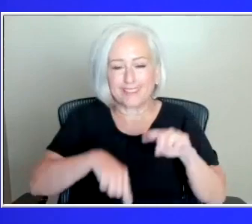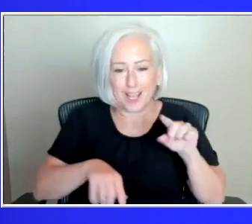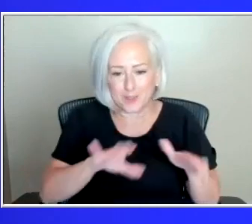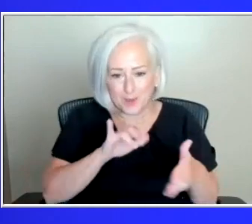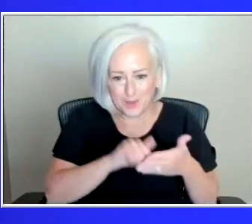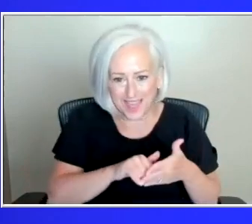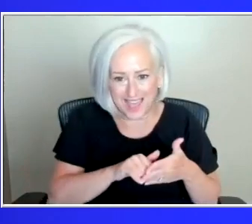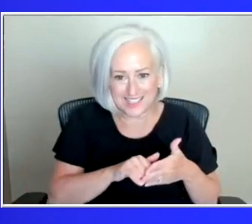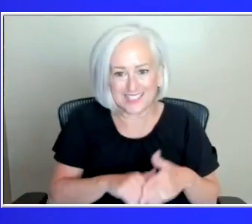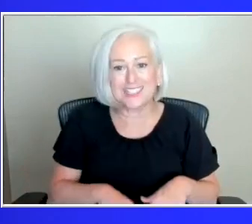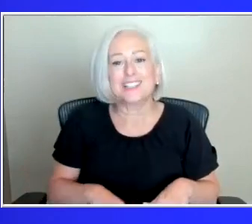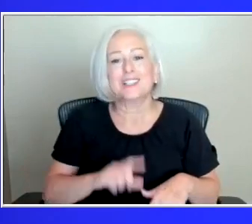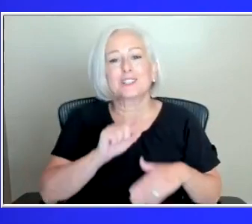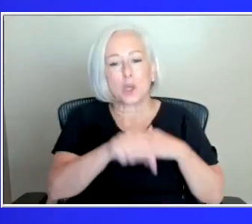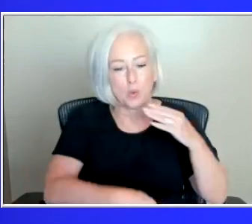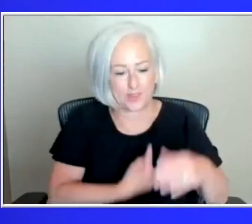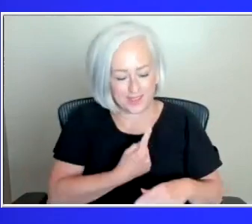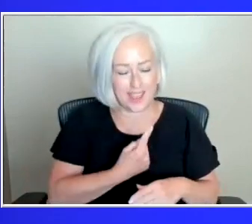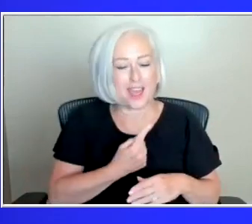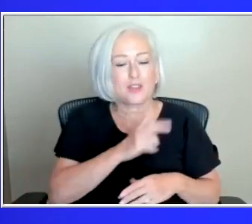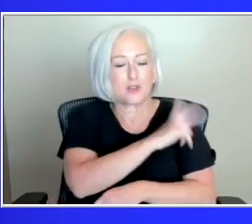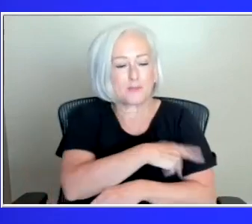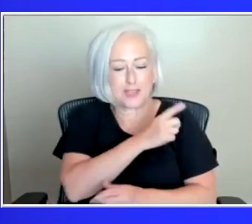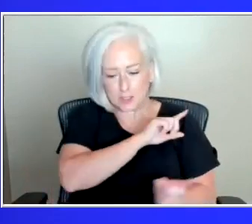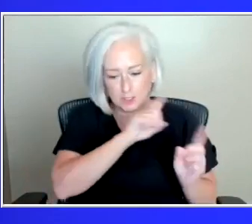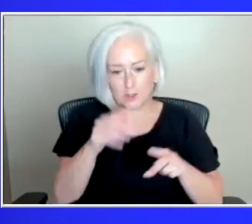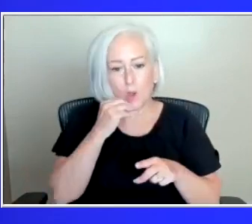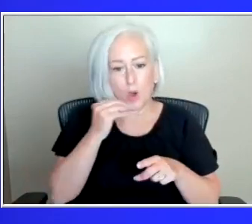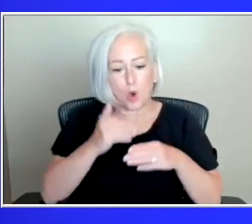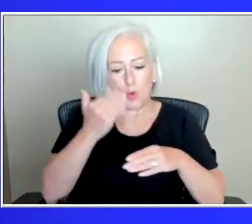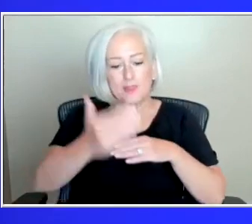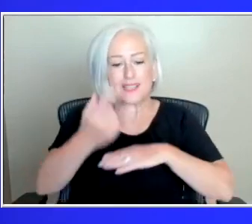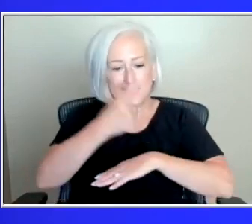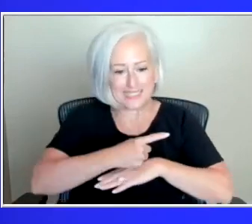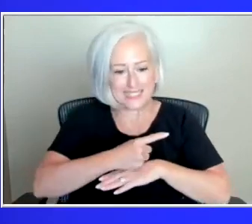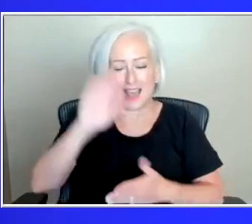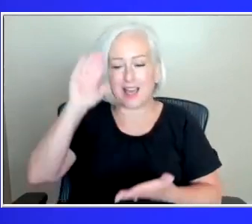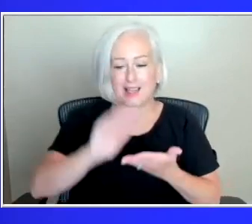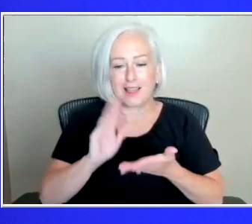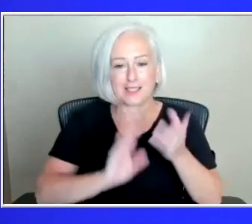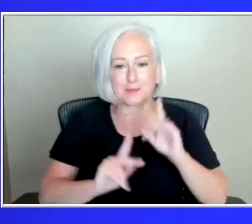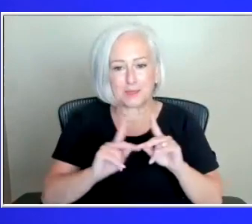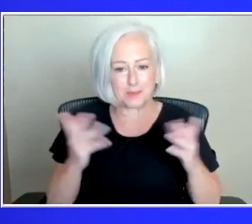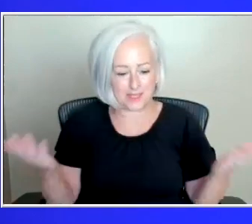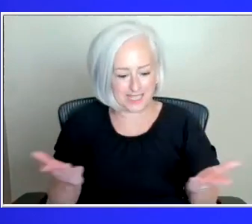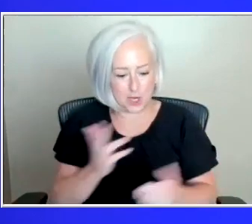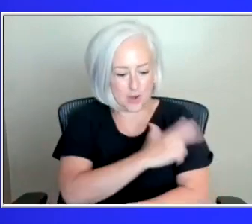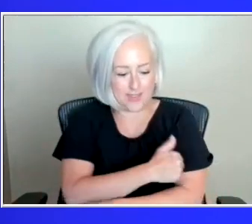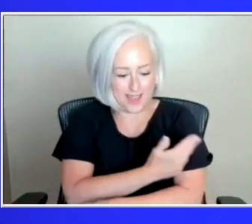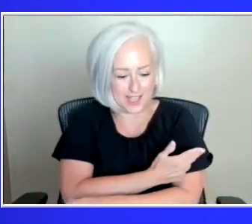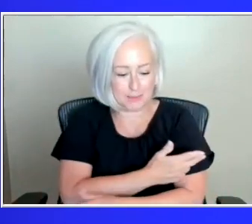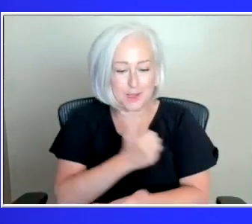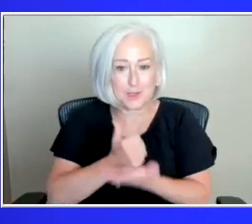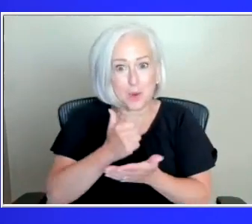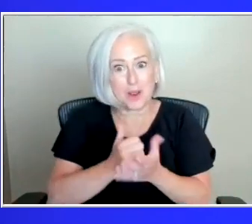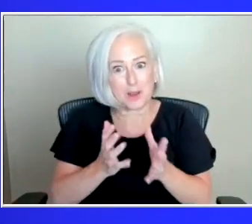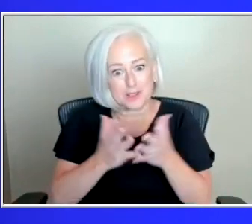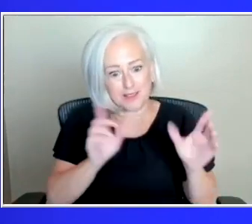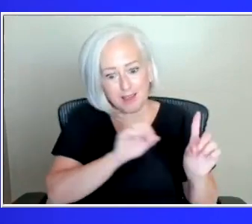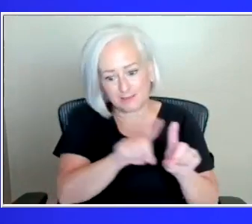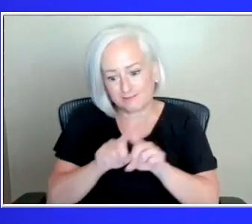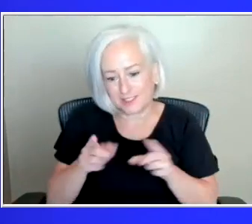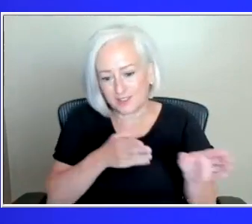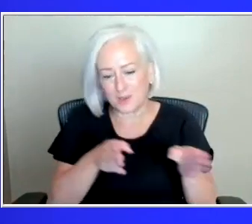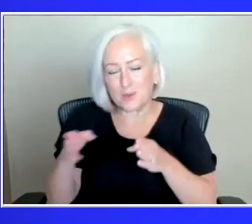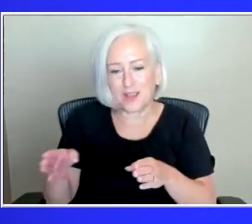the catheter-based patients go home the next day, then there's less people in the hospital. Yeah. So it helps in lots of ways. But when you have open surgery, there's more